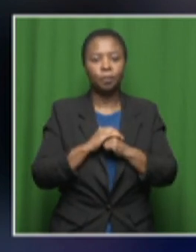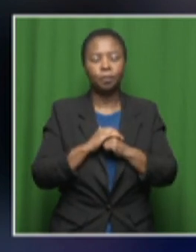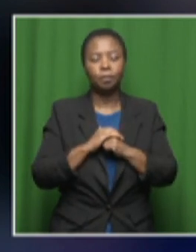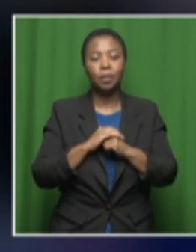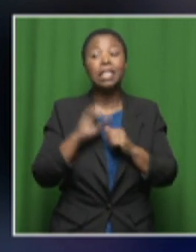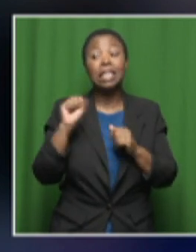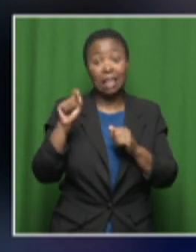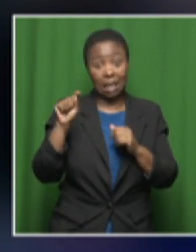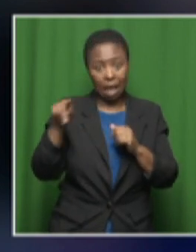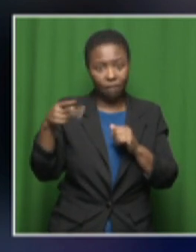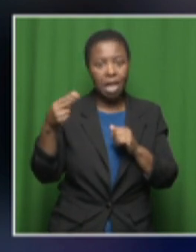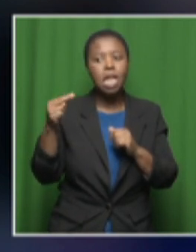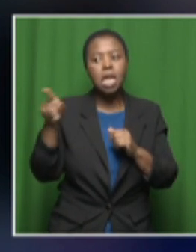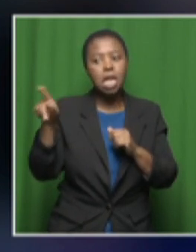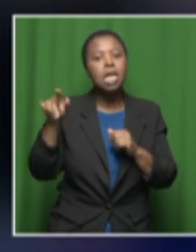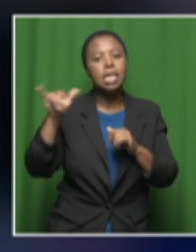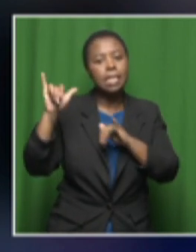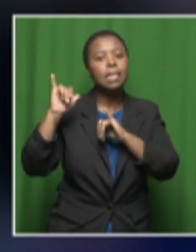Stephané herself is speaking to.